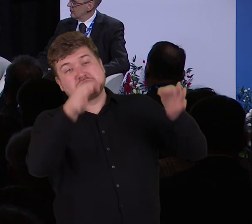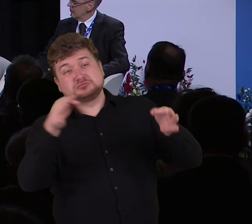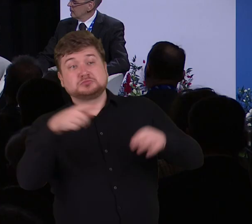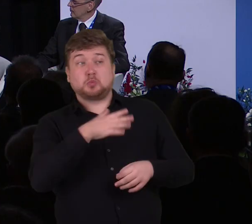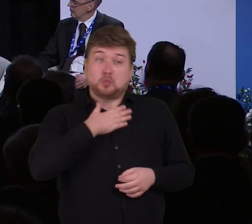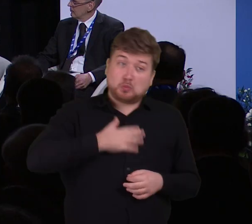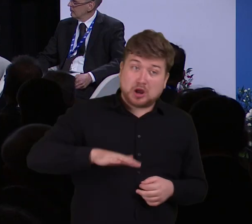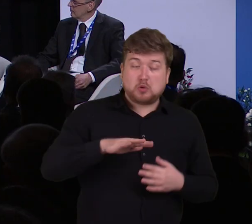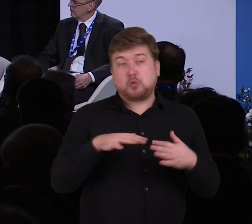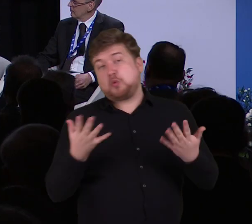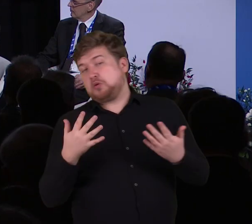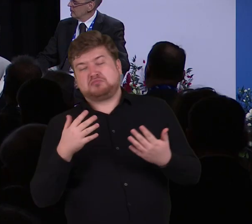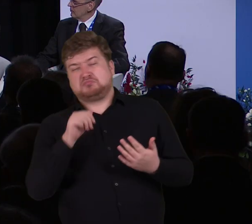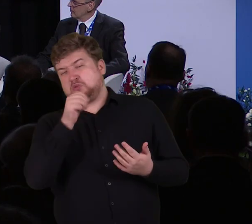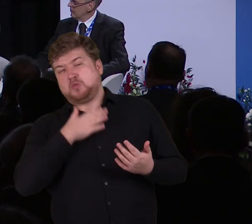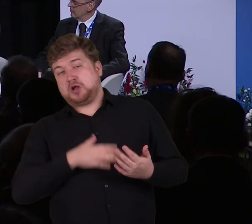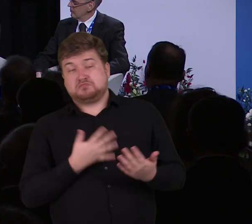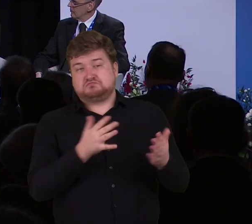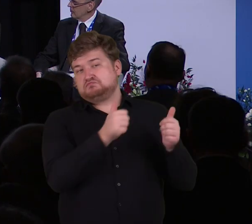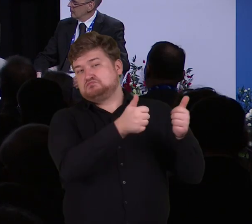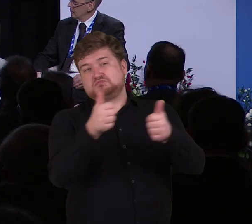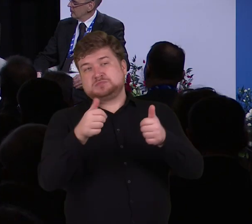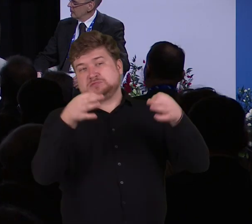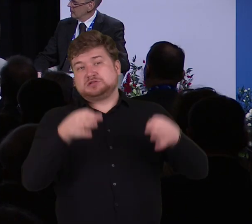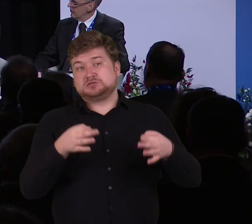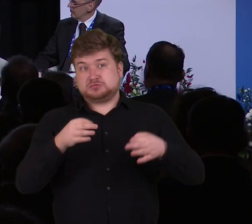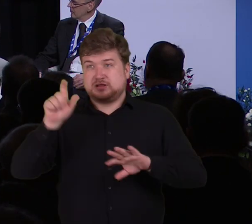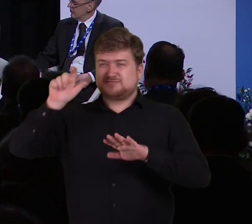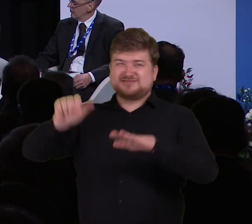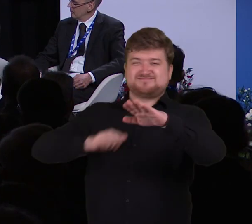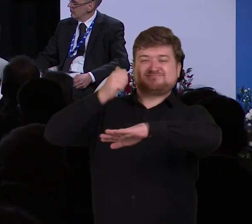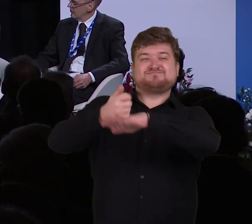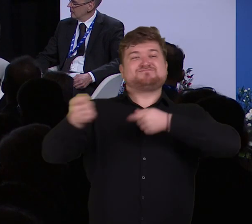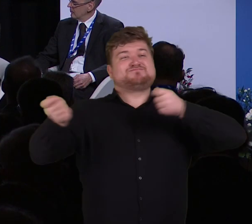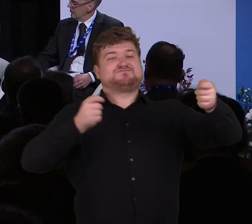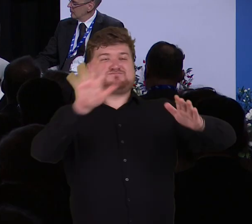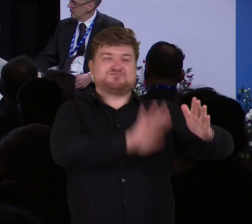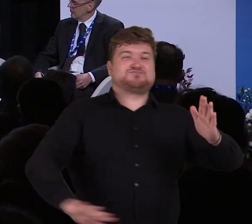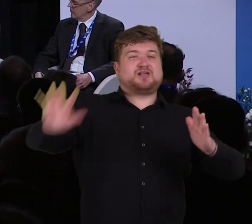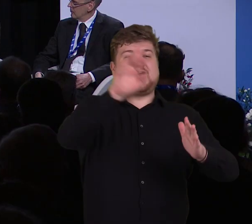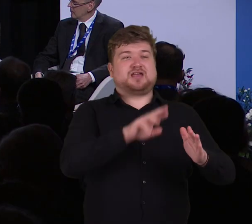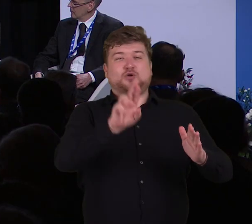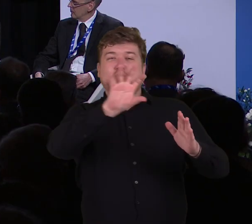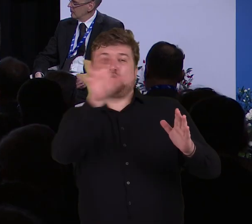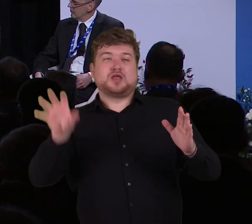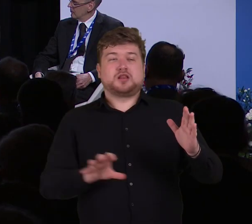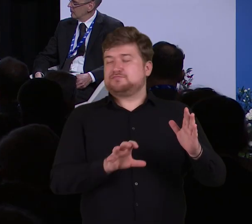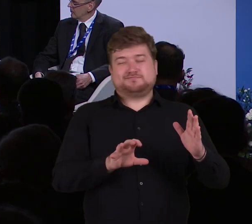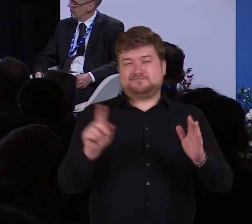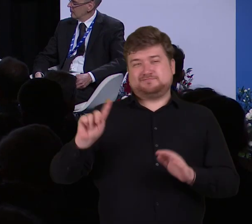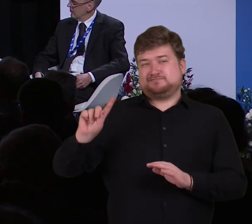success stories that you might share of the use of the ITI on CLD in France that you know from your daily